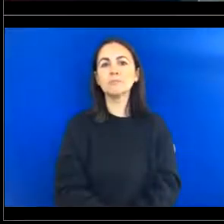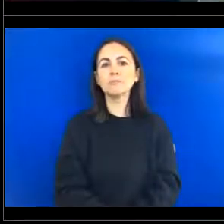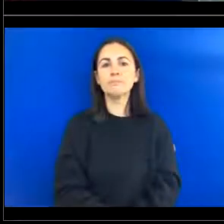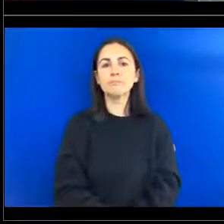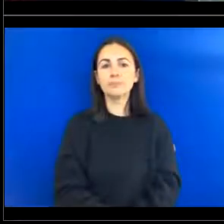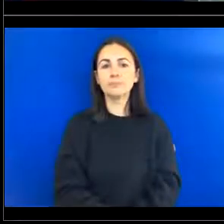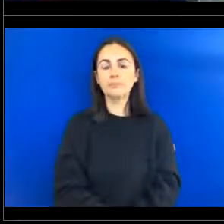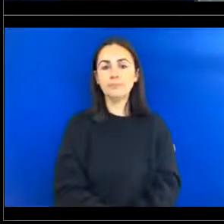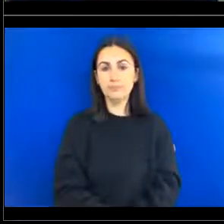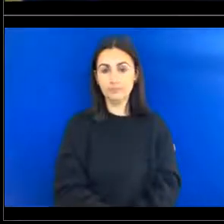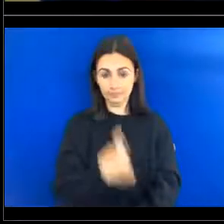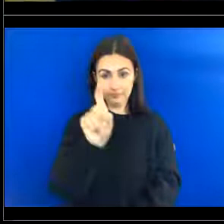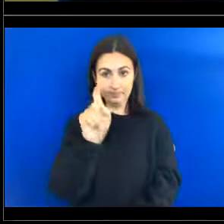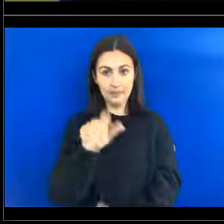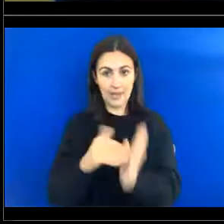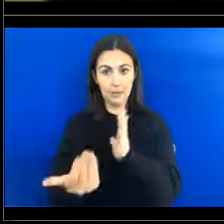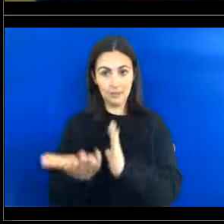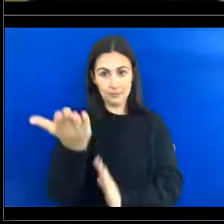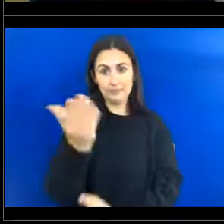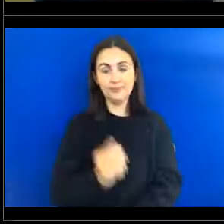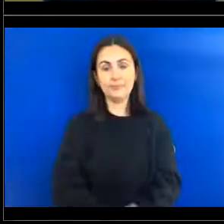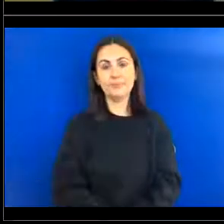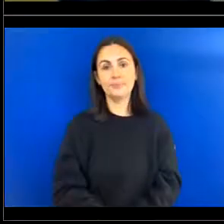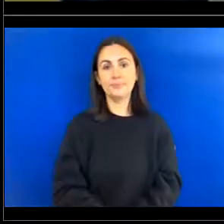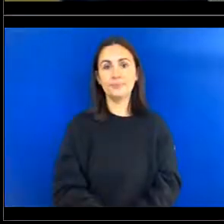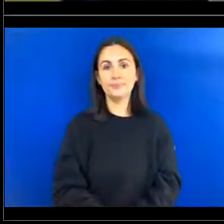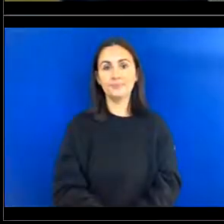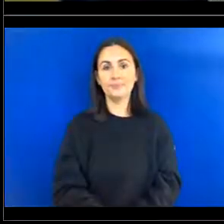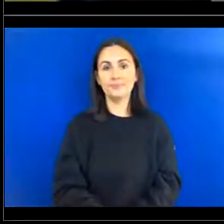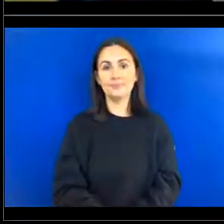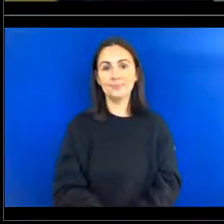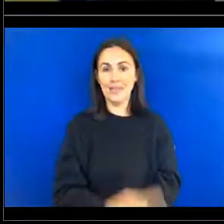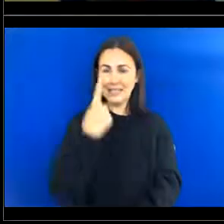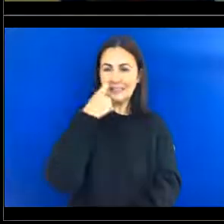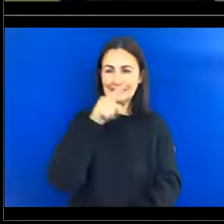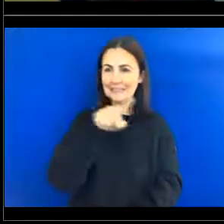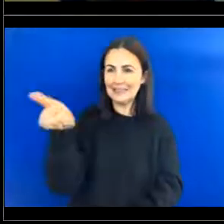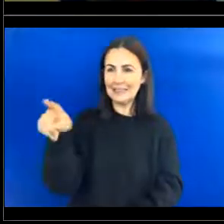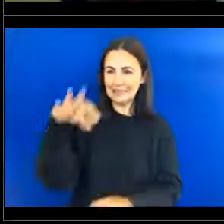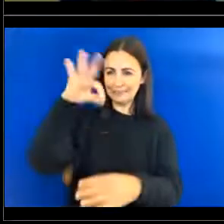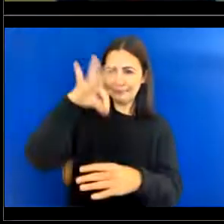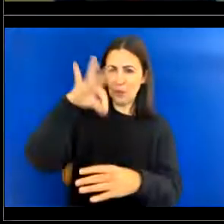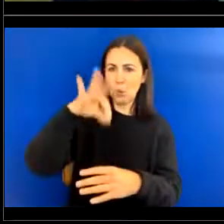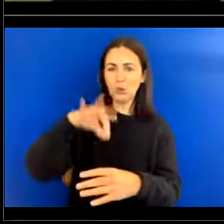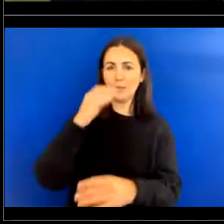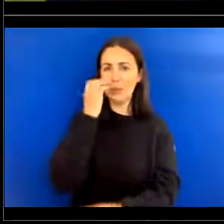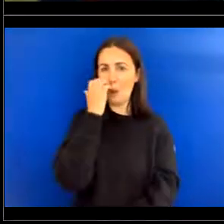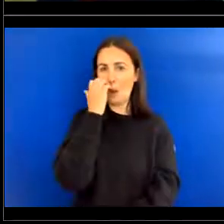let's have a look and see. People are voting, I think.